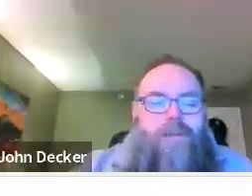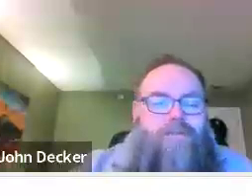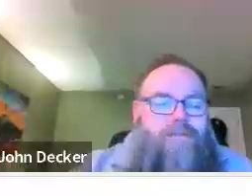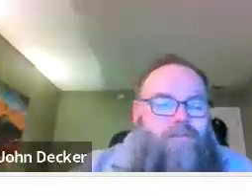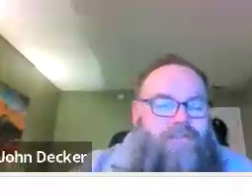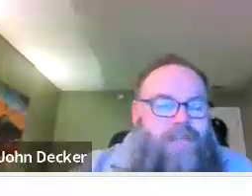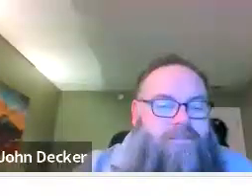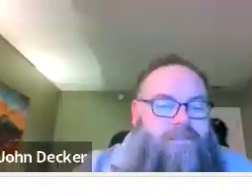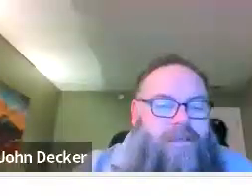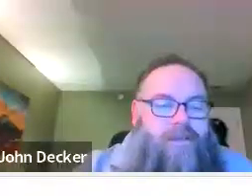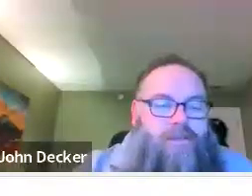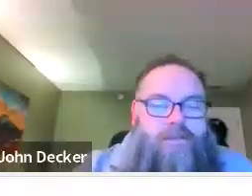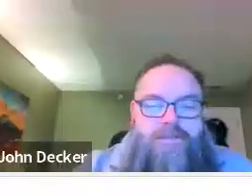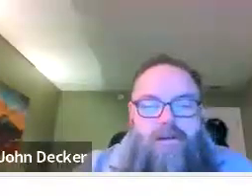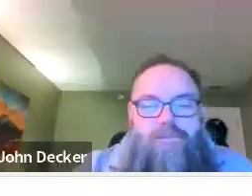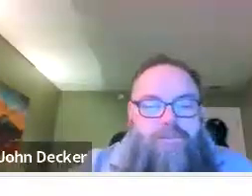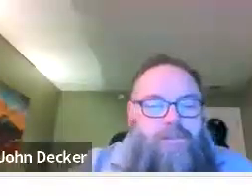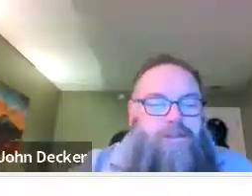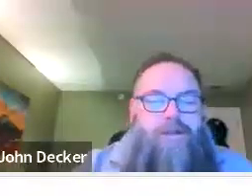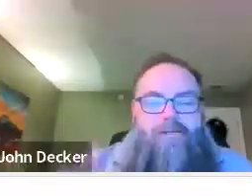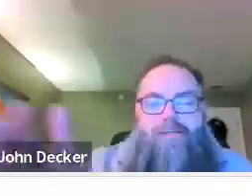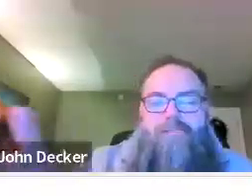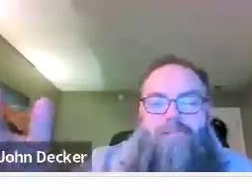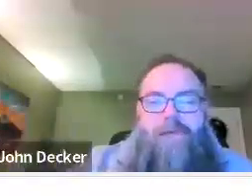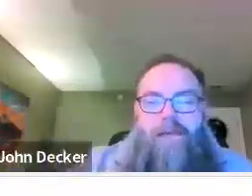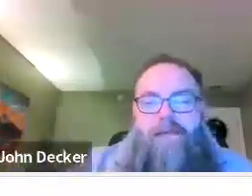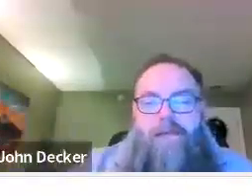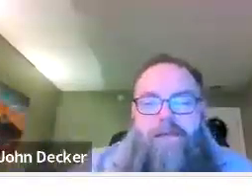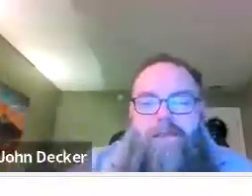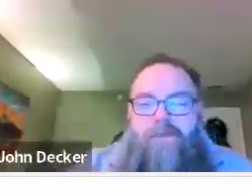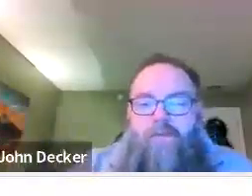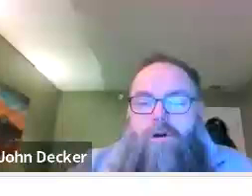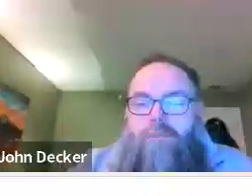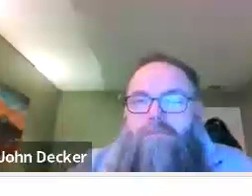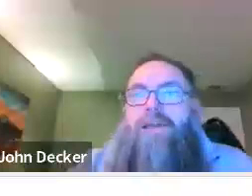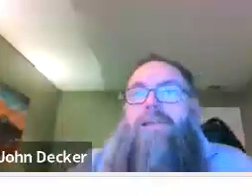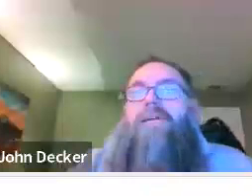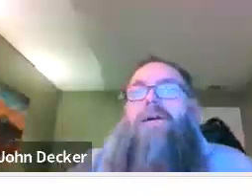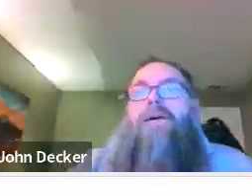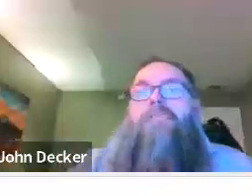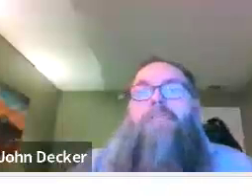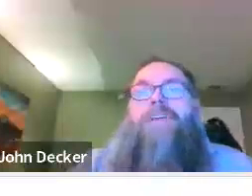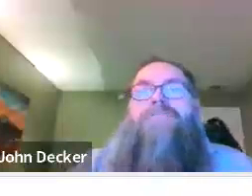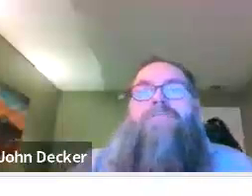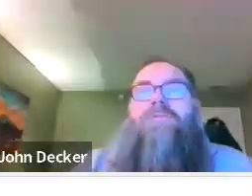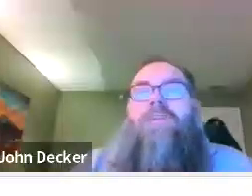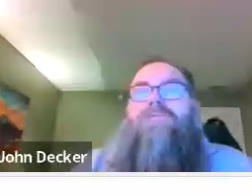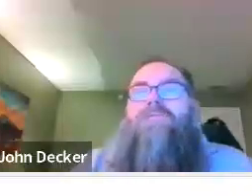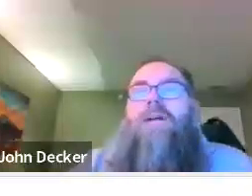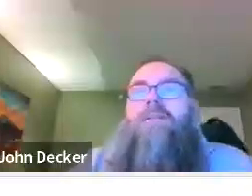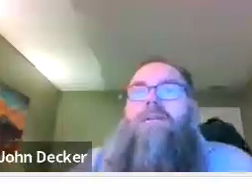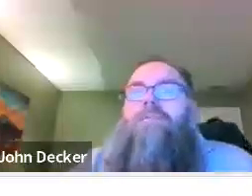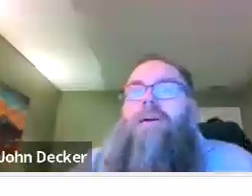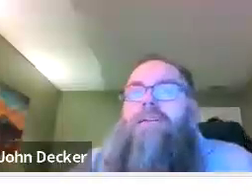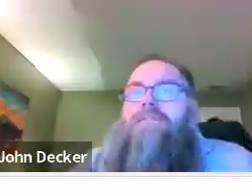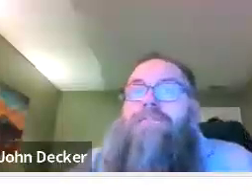rate reform. And so we sent that list off with the feedback that you all provided as service